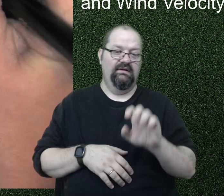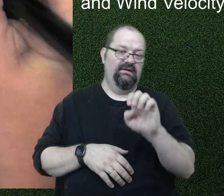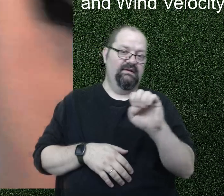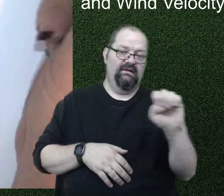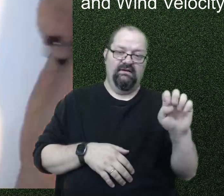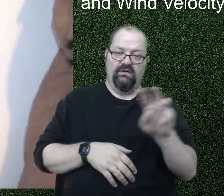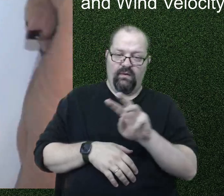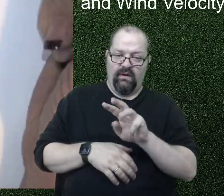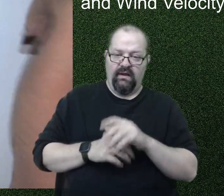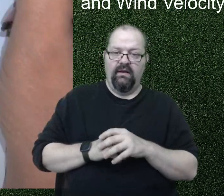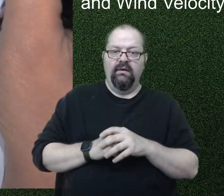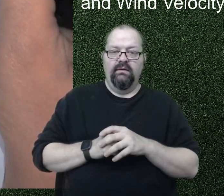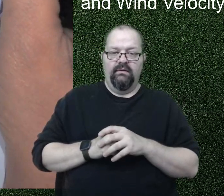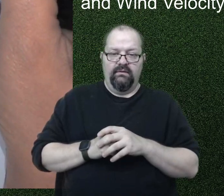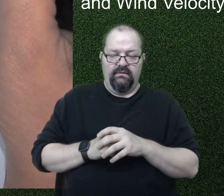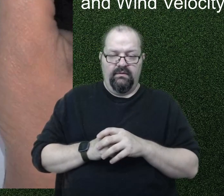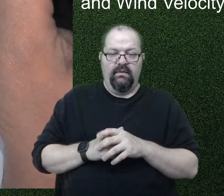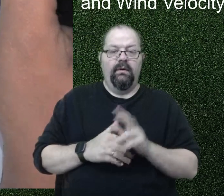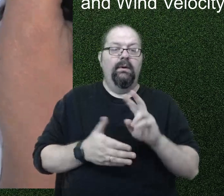east, and west.